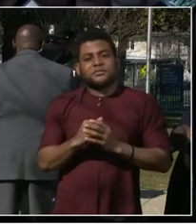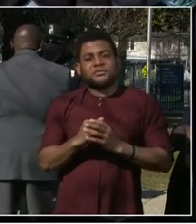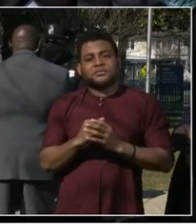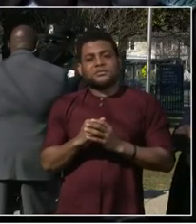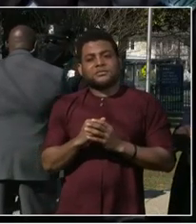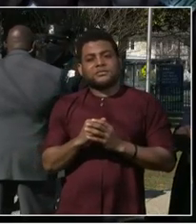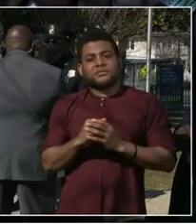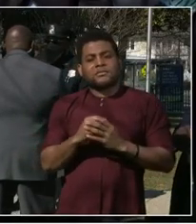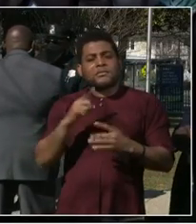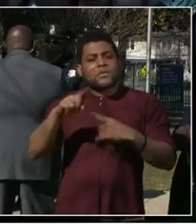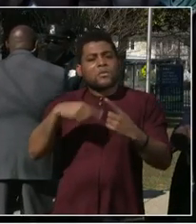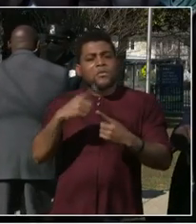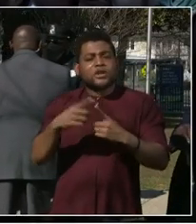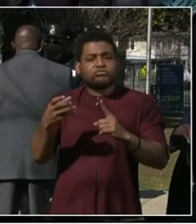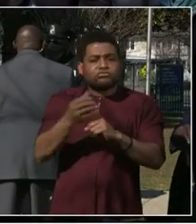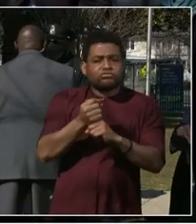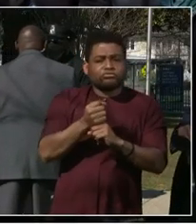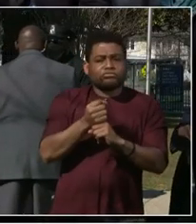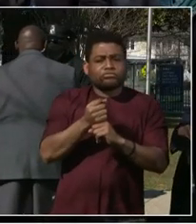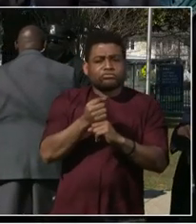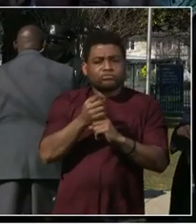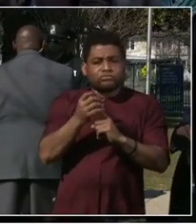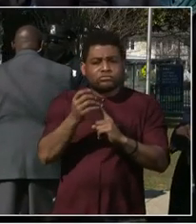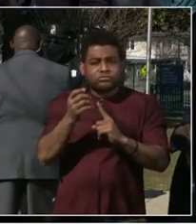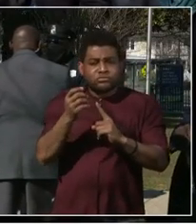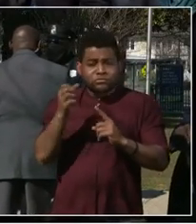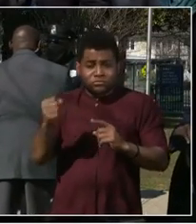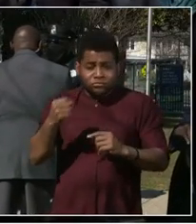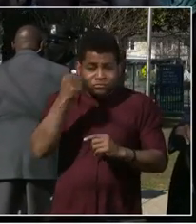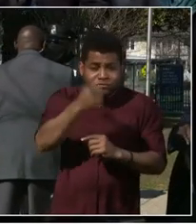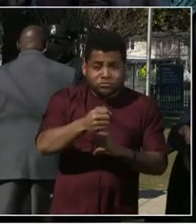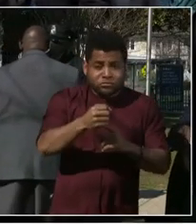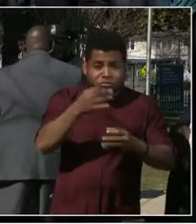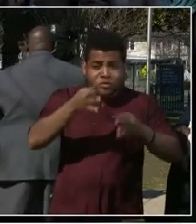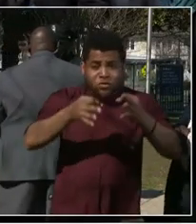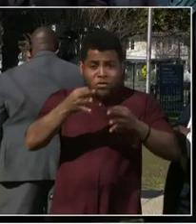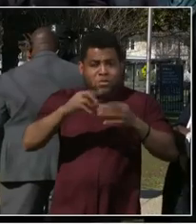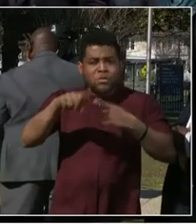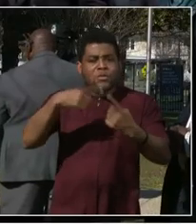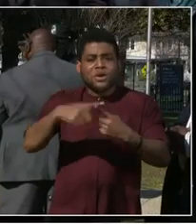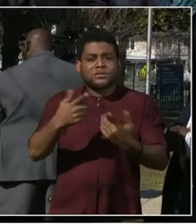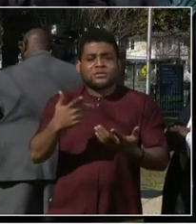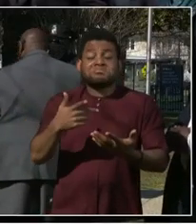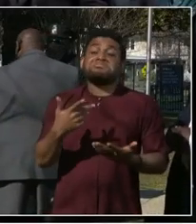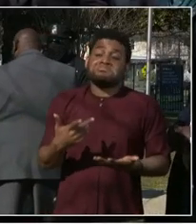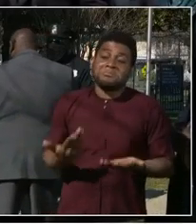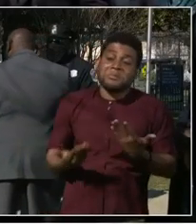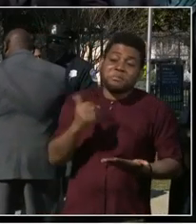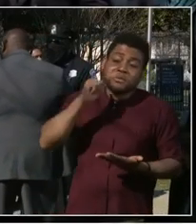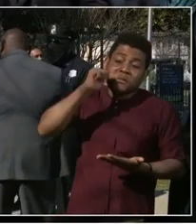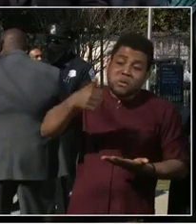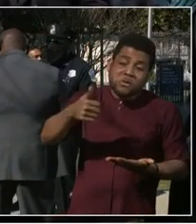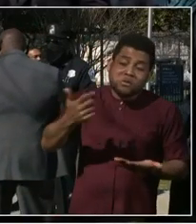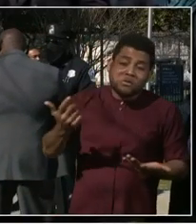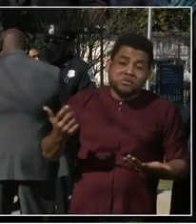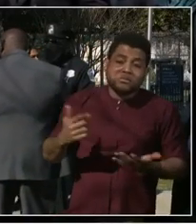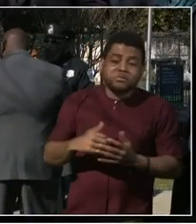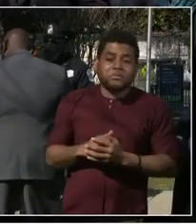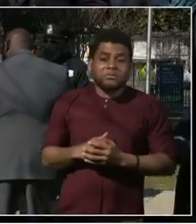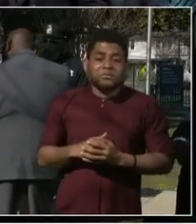At the latest, probably tomorrow. It depends on what's happening in that space, and I just don't have any visibility into what's happening there right